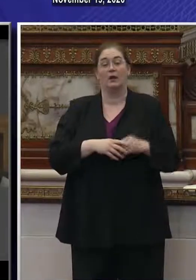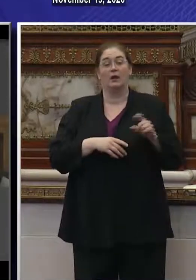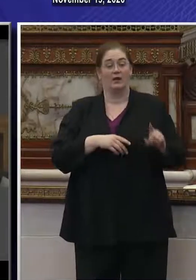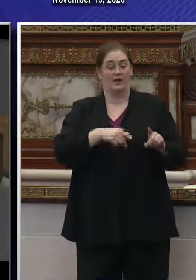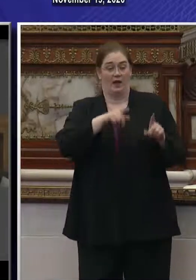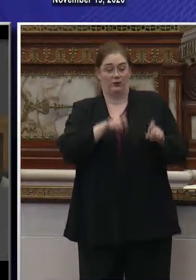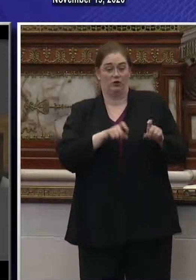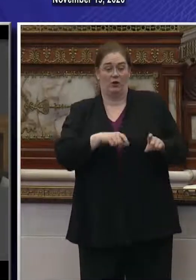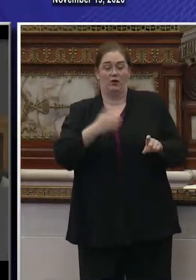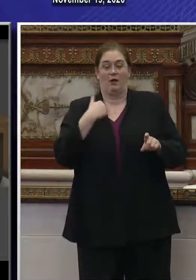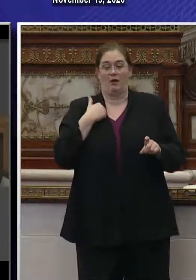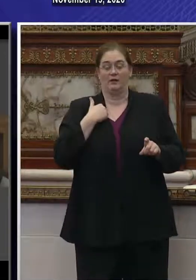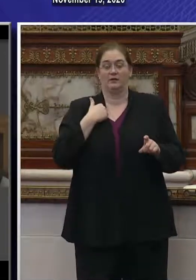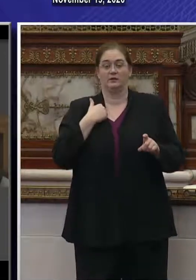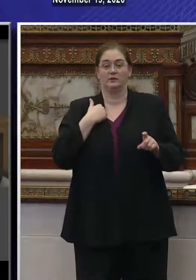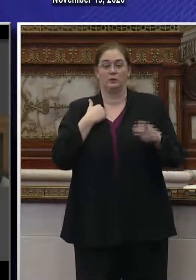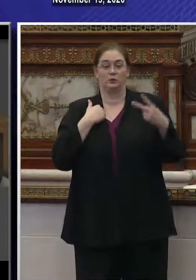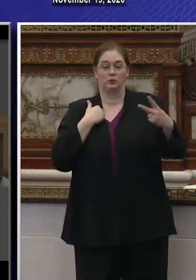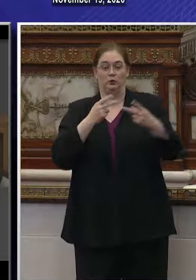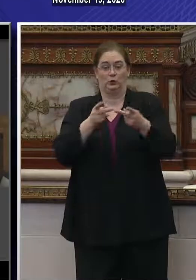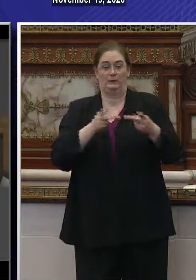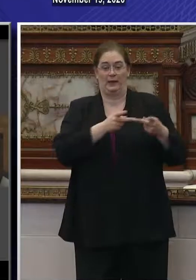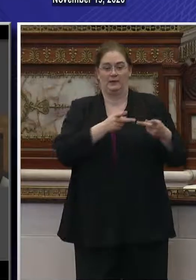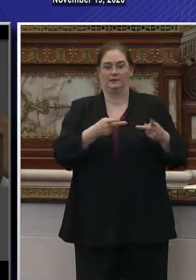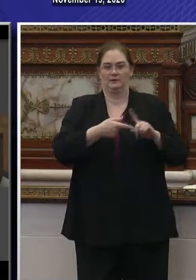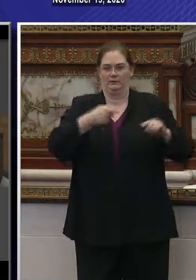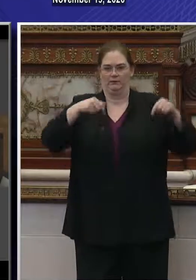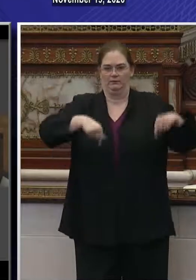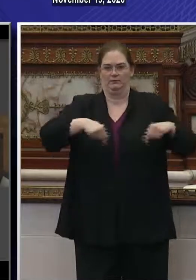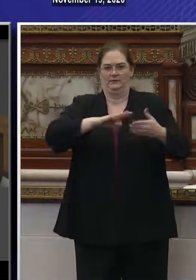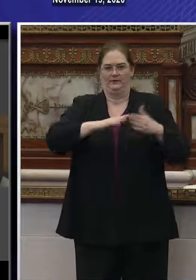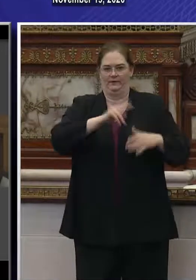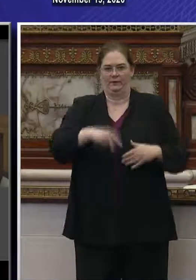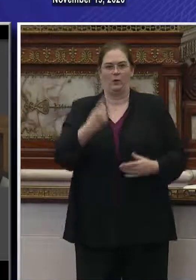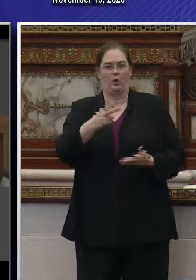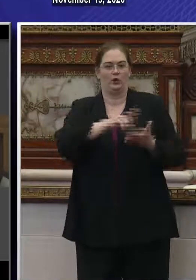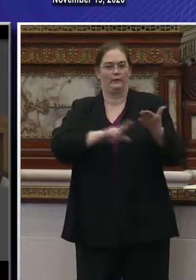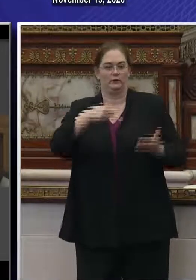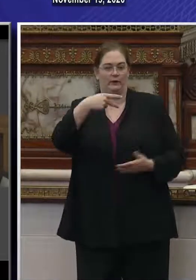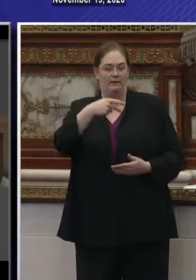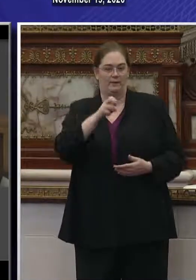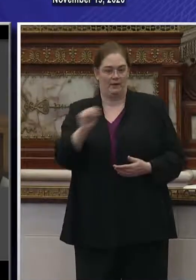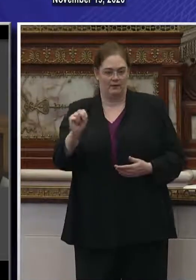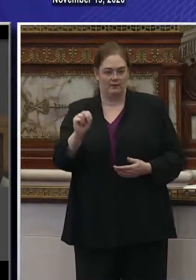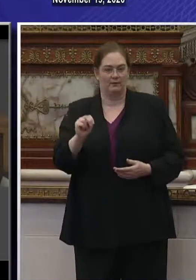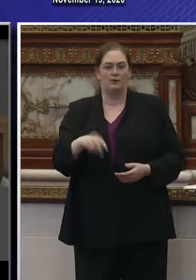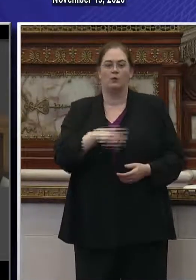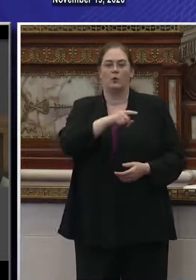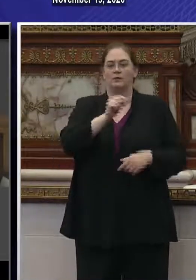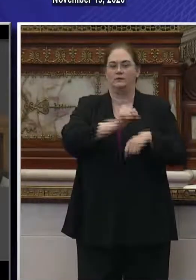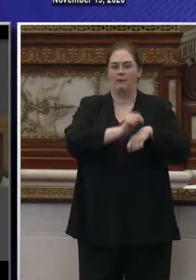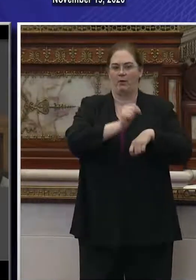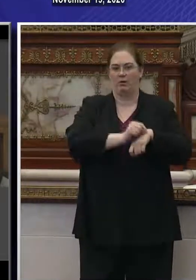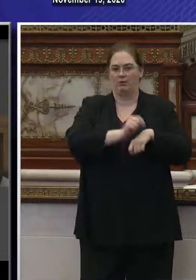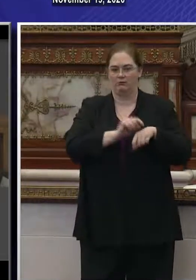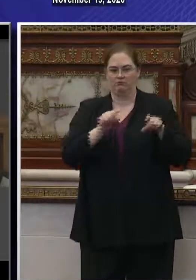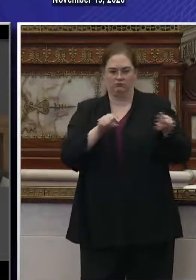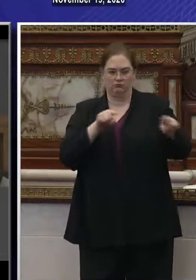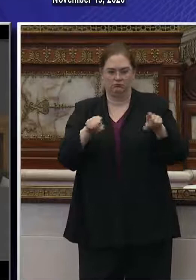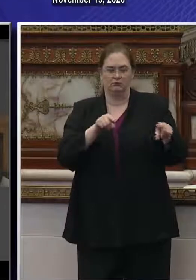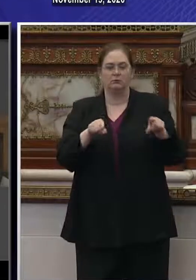trial has 2 sites in the city of Philadelphia, one at the University of Pennsylvania and one at Temple University